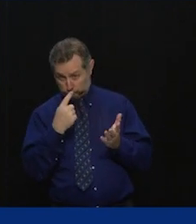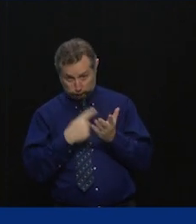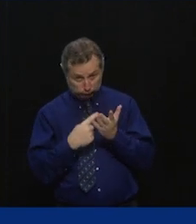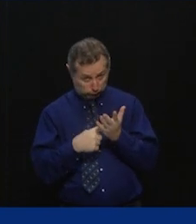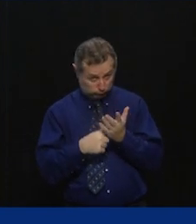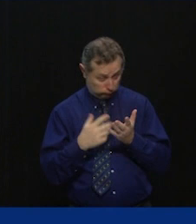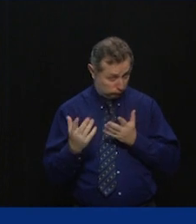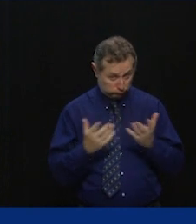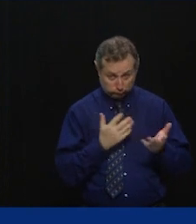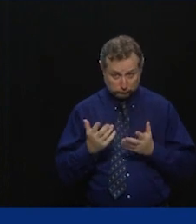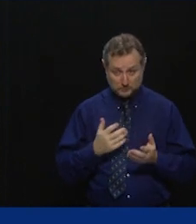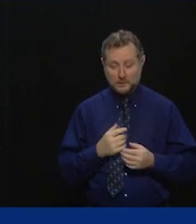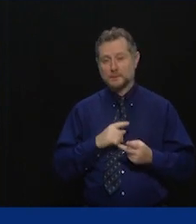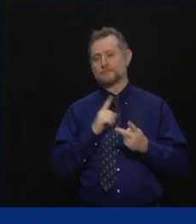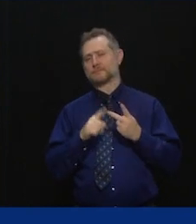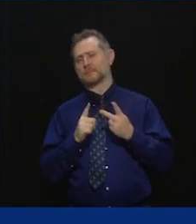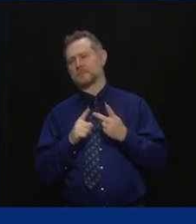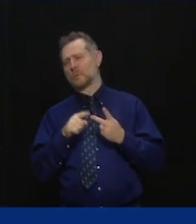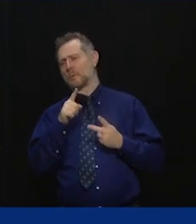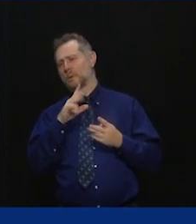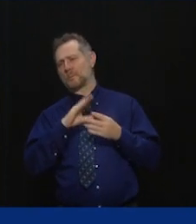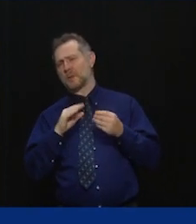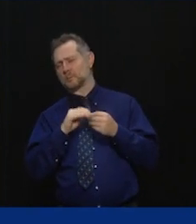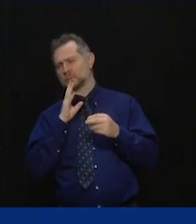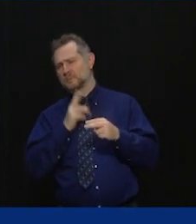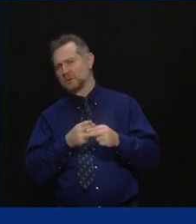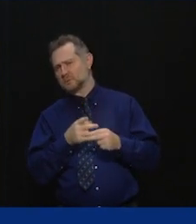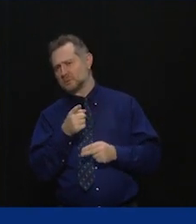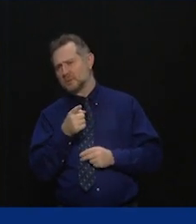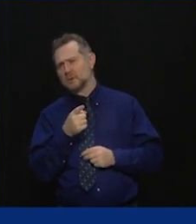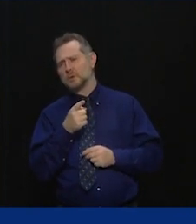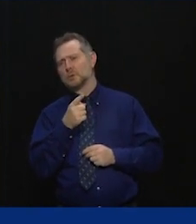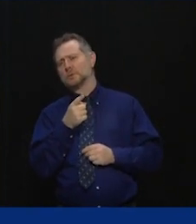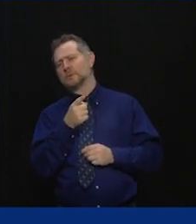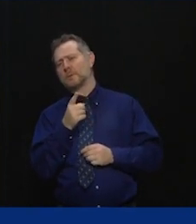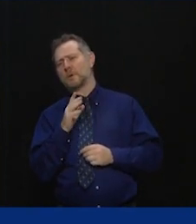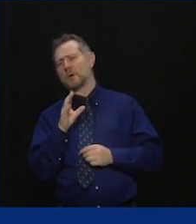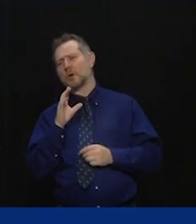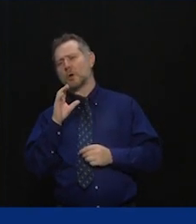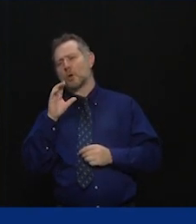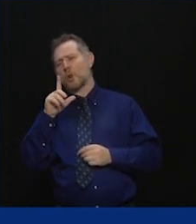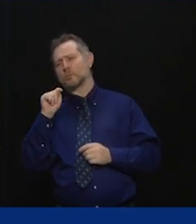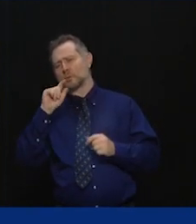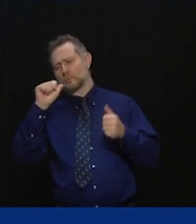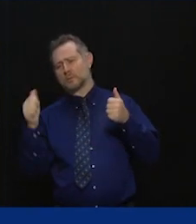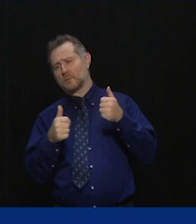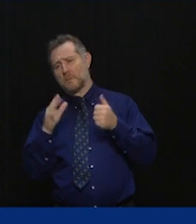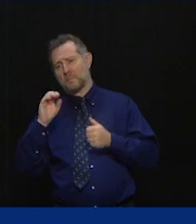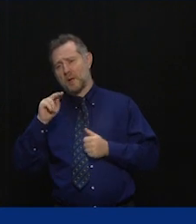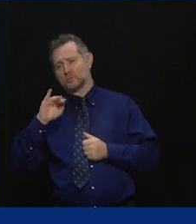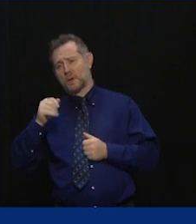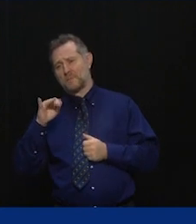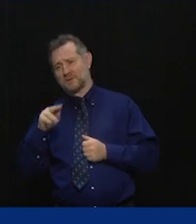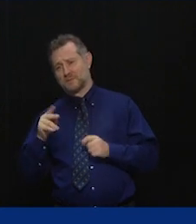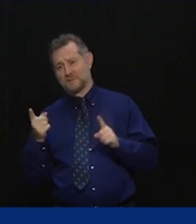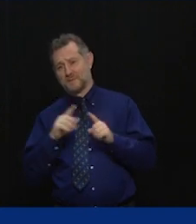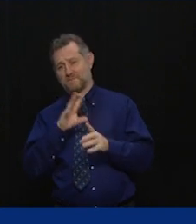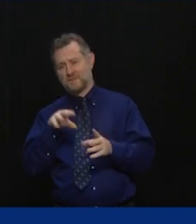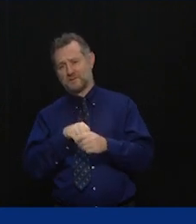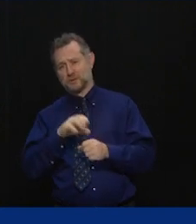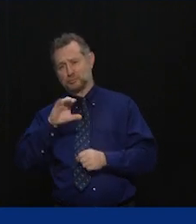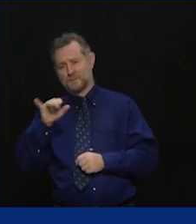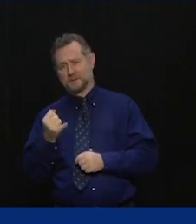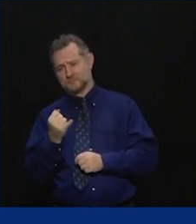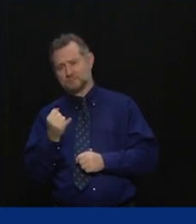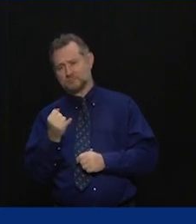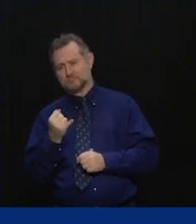ask, you have mentioned bringing in your Lieutenant Governor, Brian Benjamin, as a partner in criminal justice. He is on the record as saying that he supports